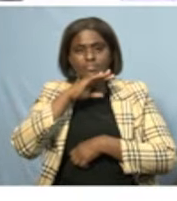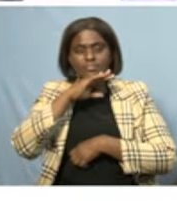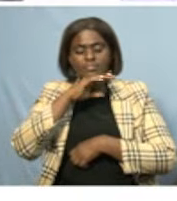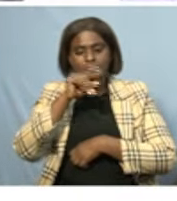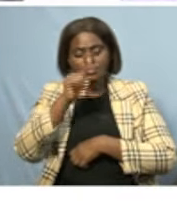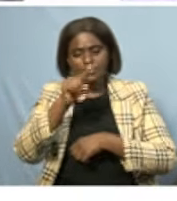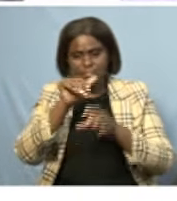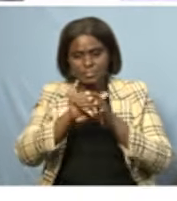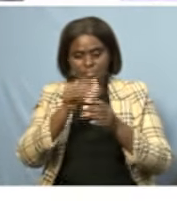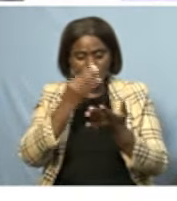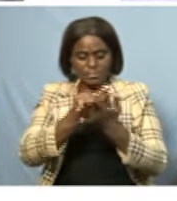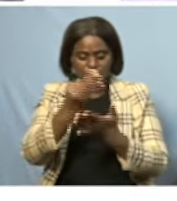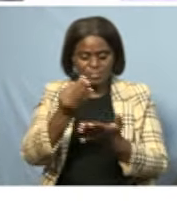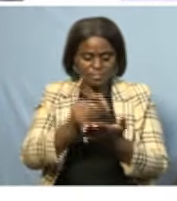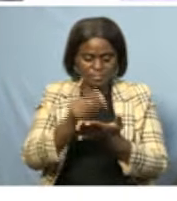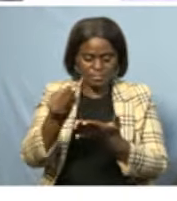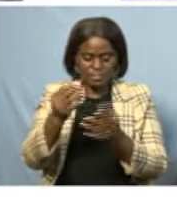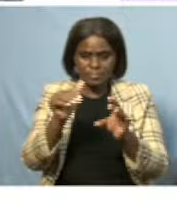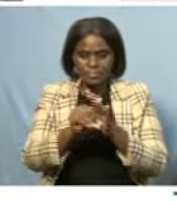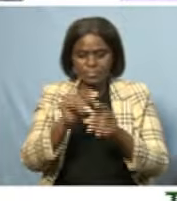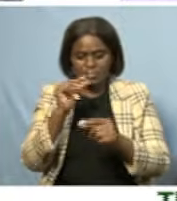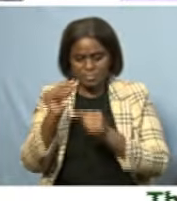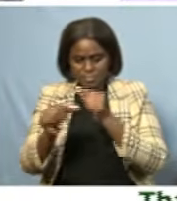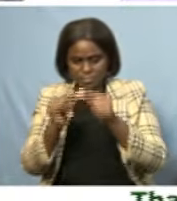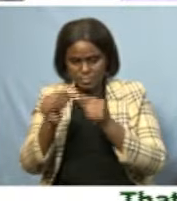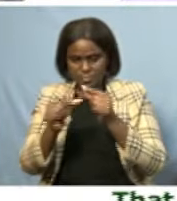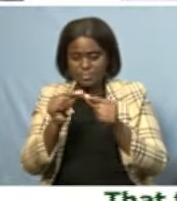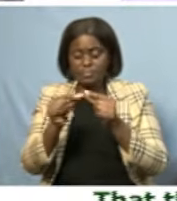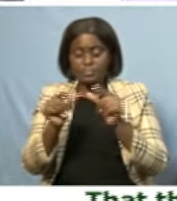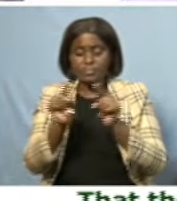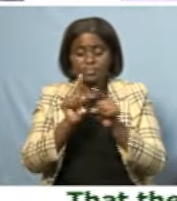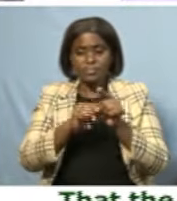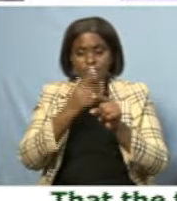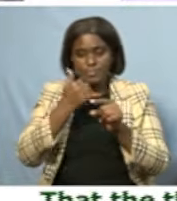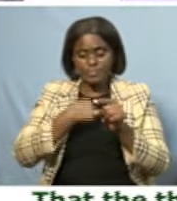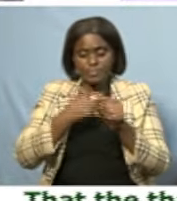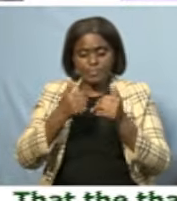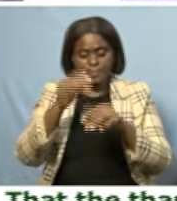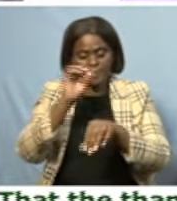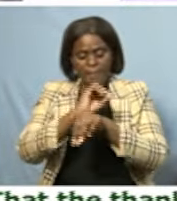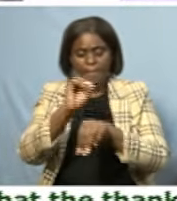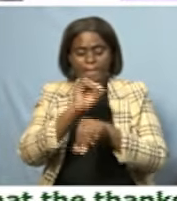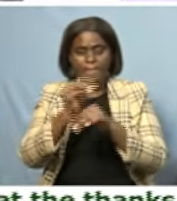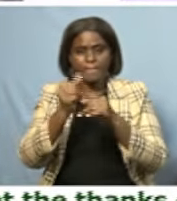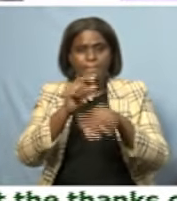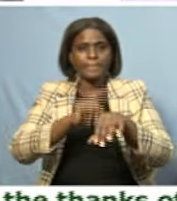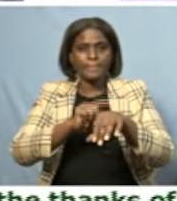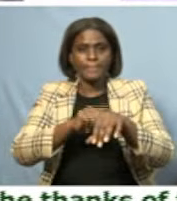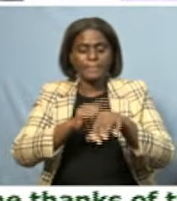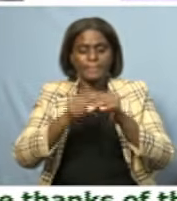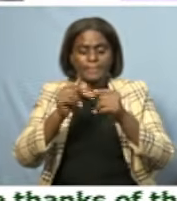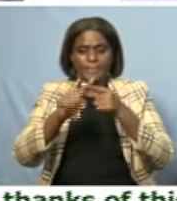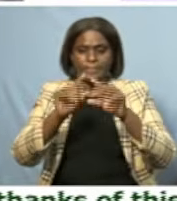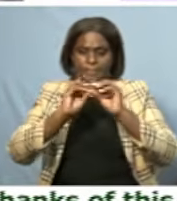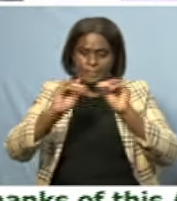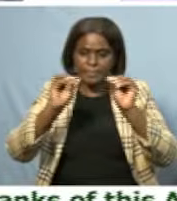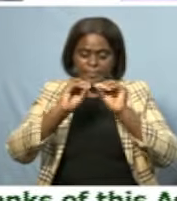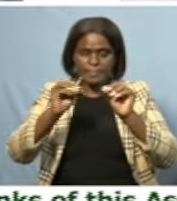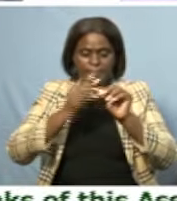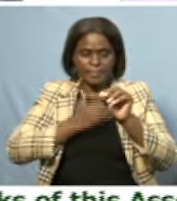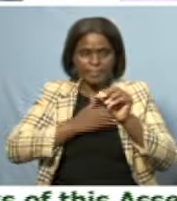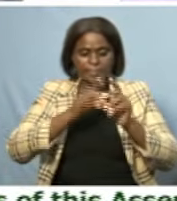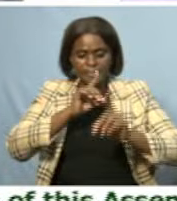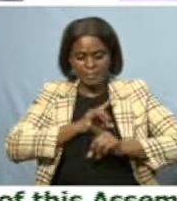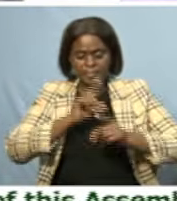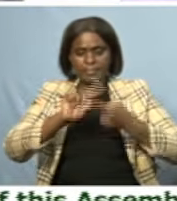in fertilizer, in seed. Let me take this chance to educate my